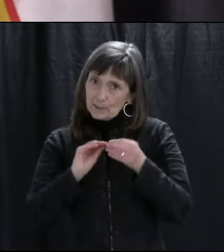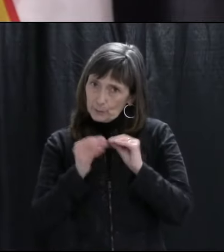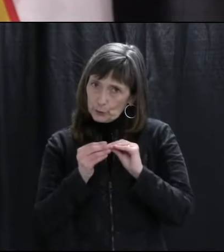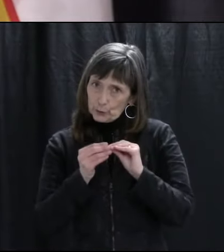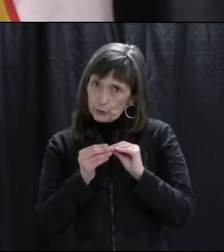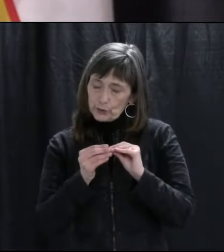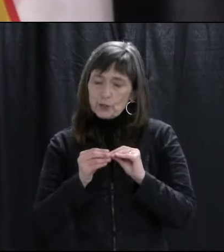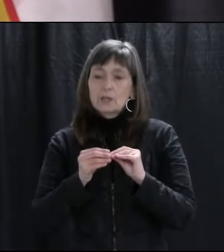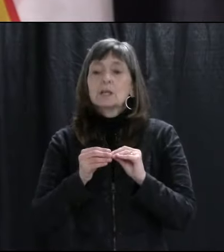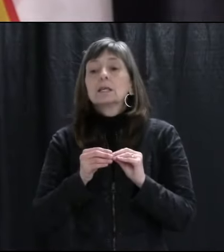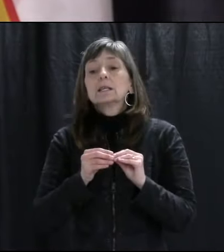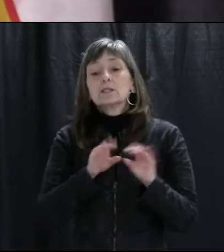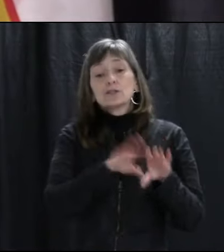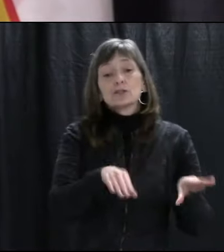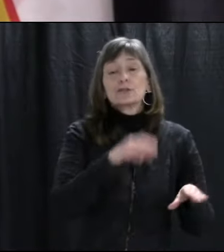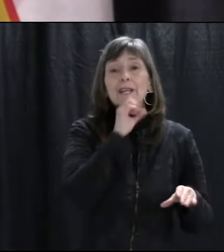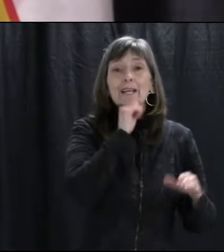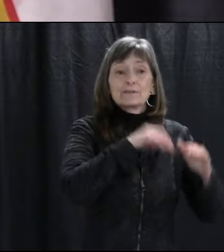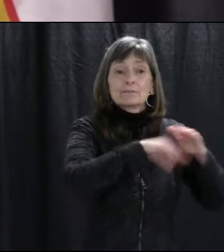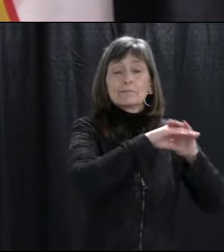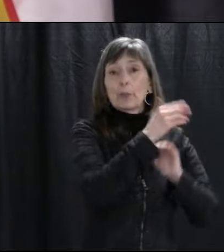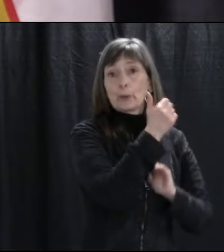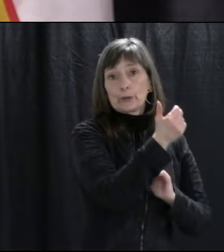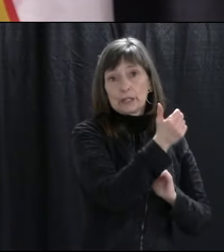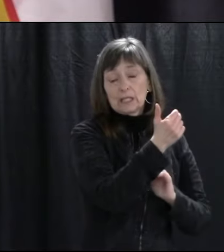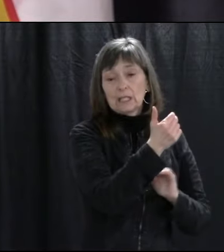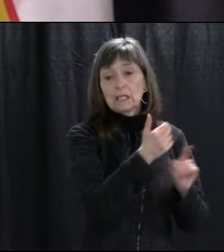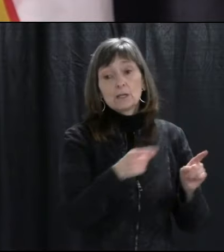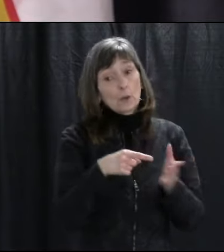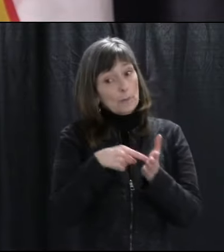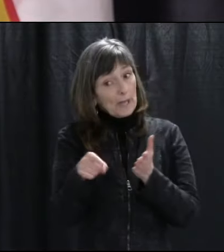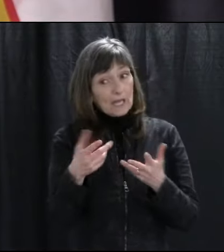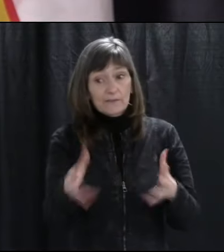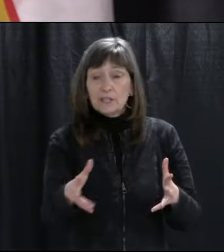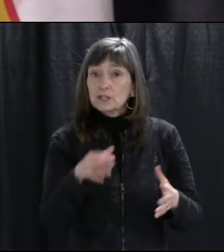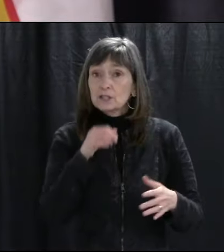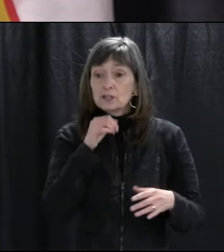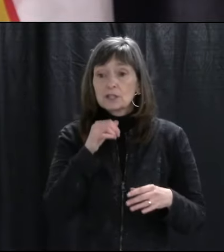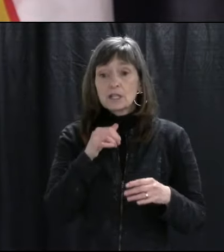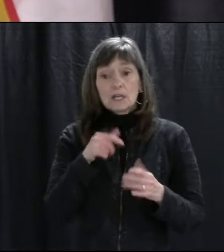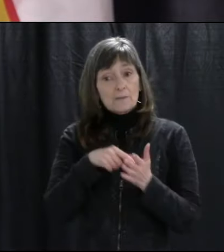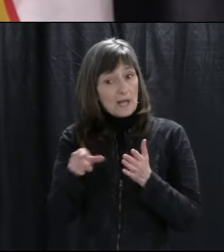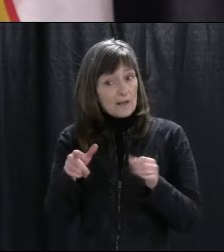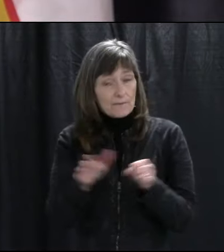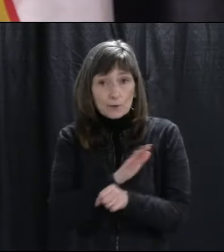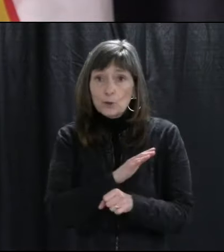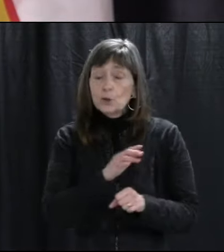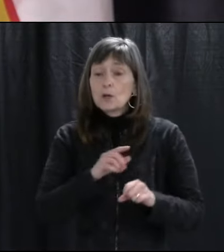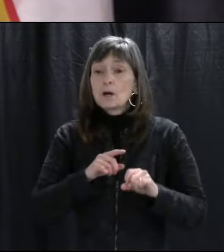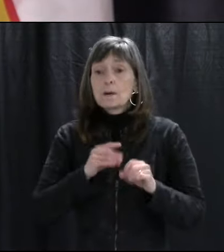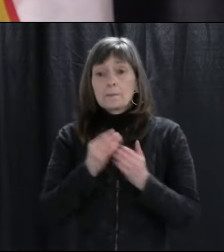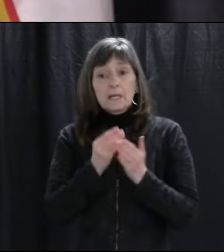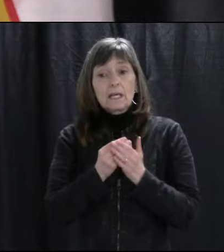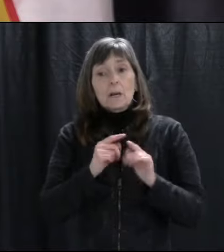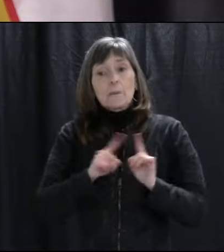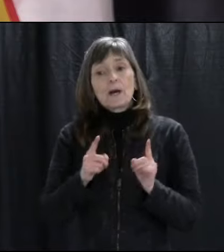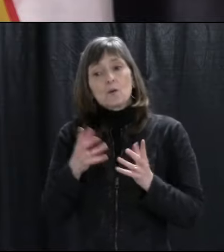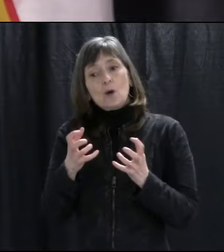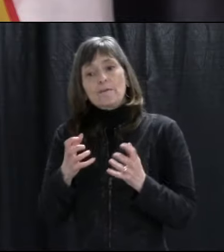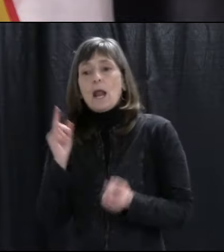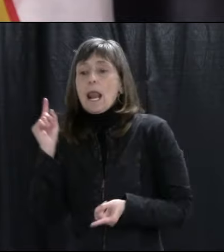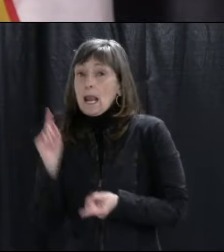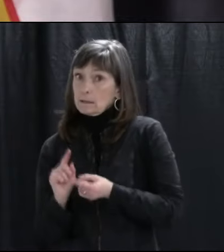workers. So this is not about just cutting back. They're paid already, so they're paid to be full capacity, paid their operating grants. So now all